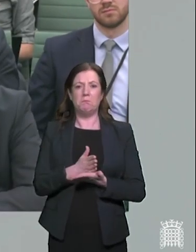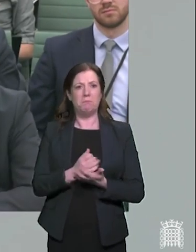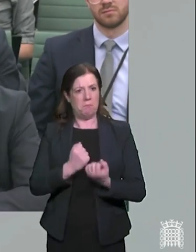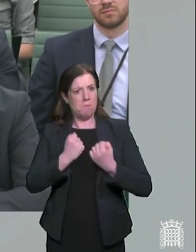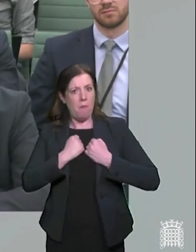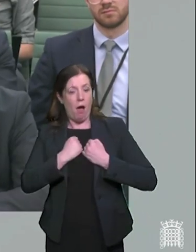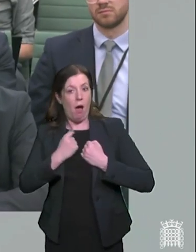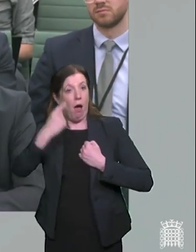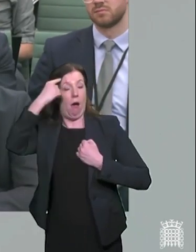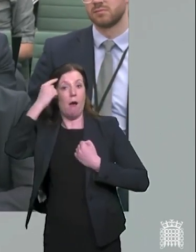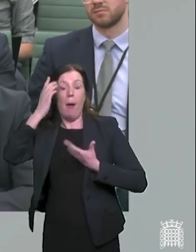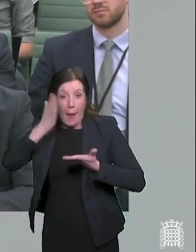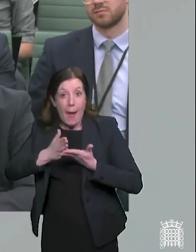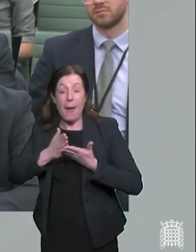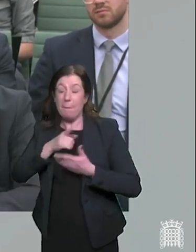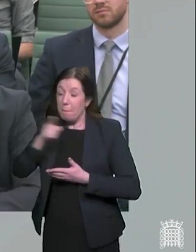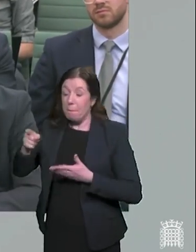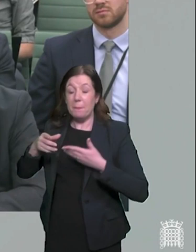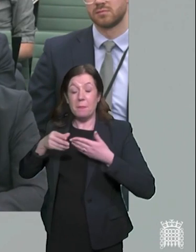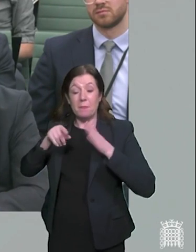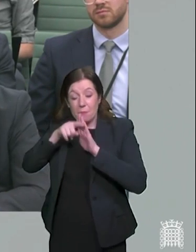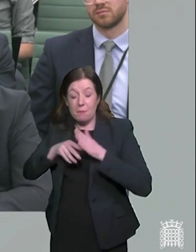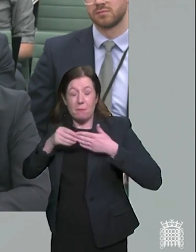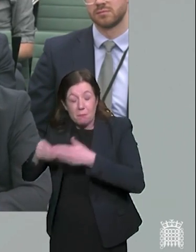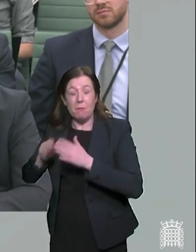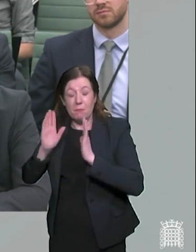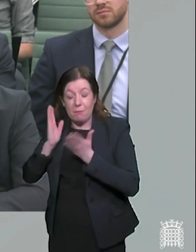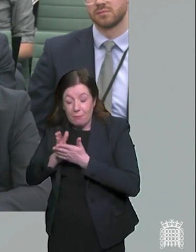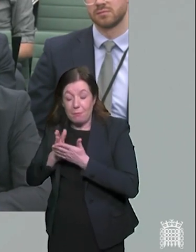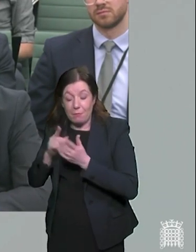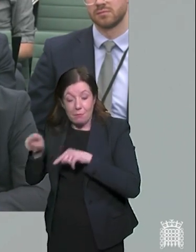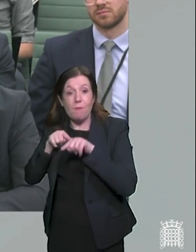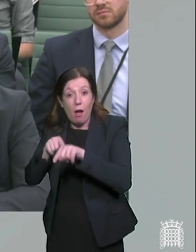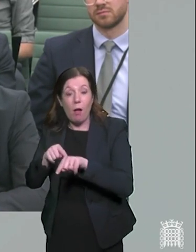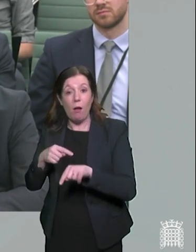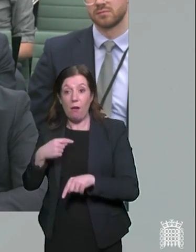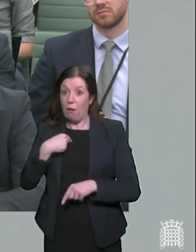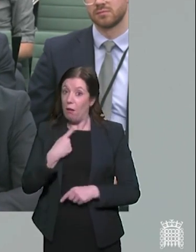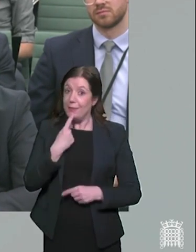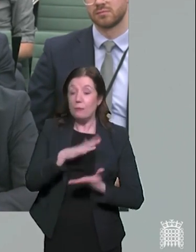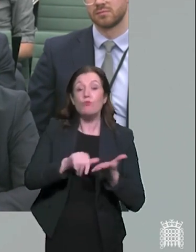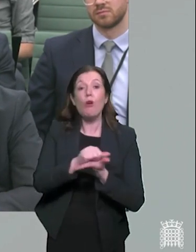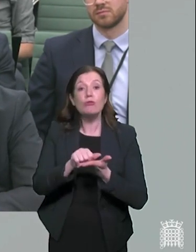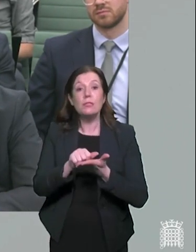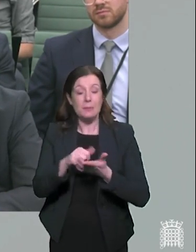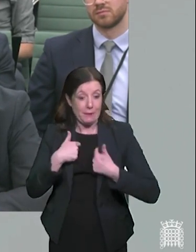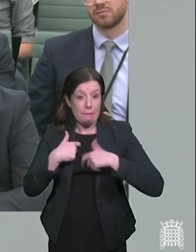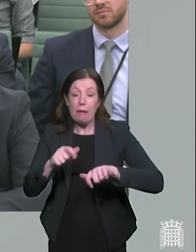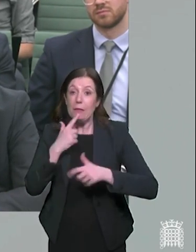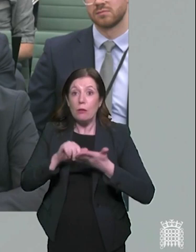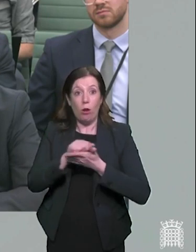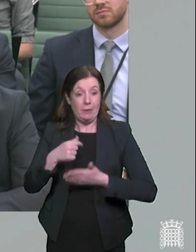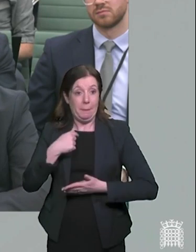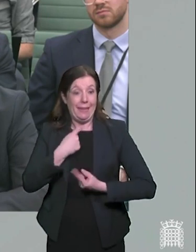my belief that was the case. I have apologised, and I continue to apologise for